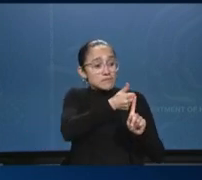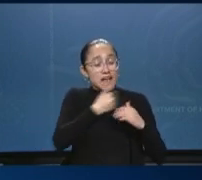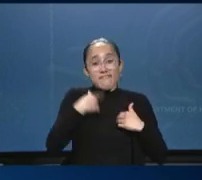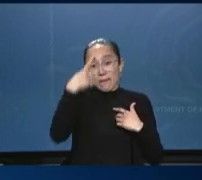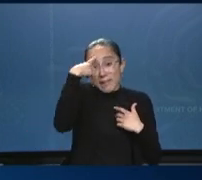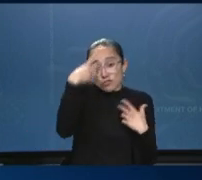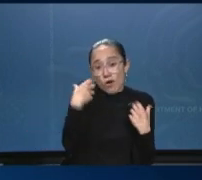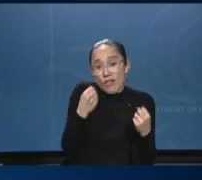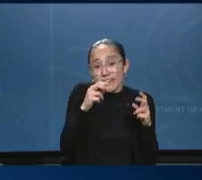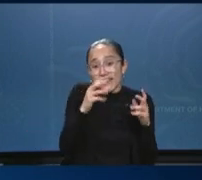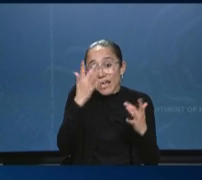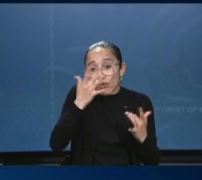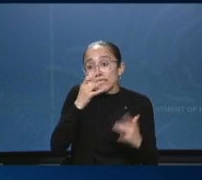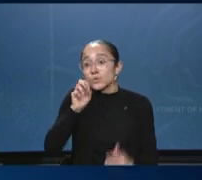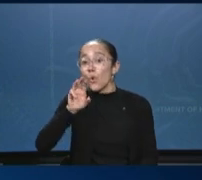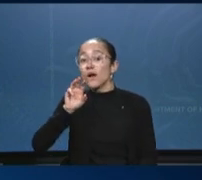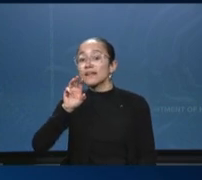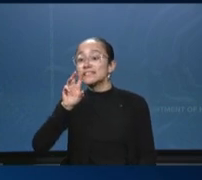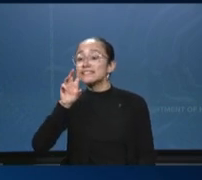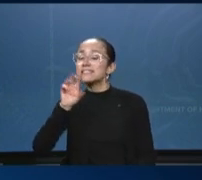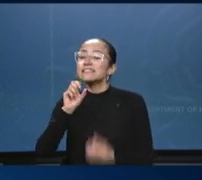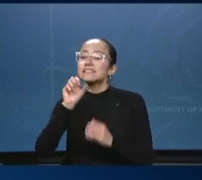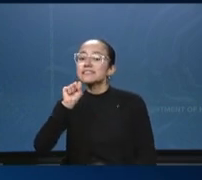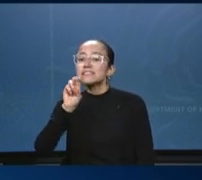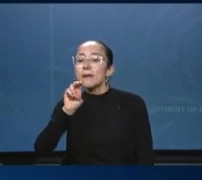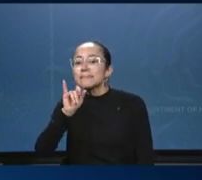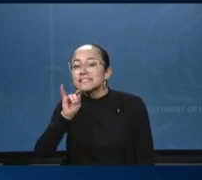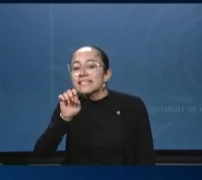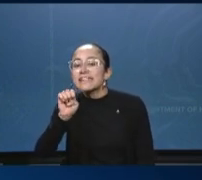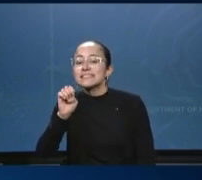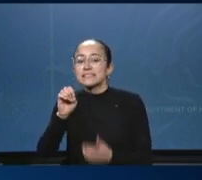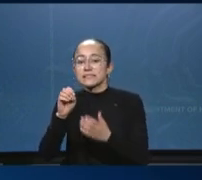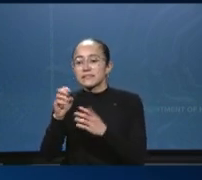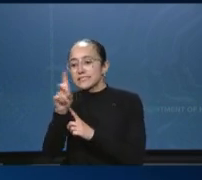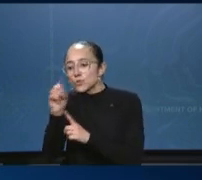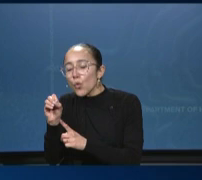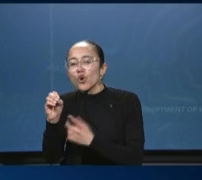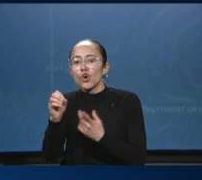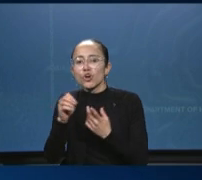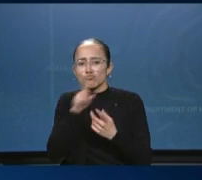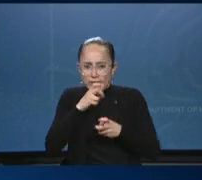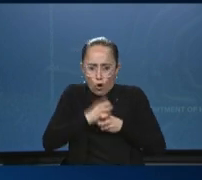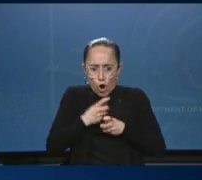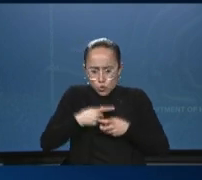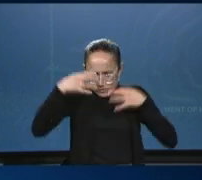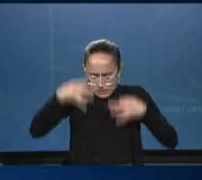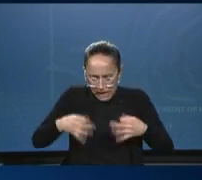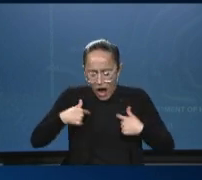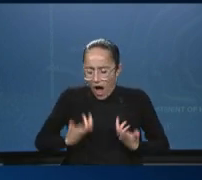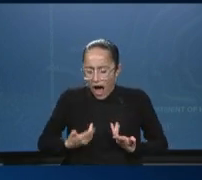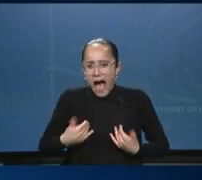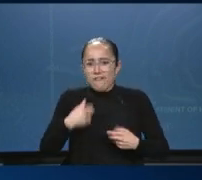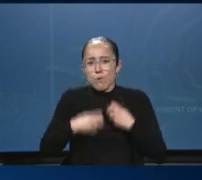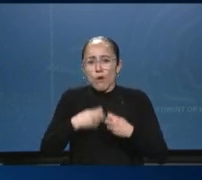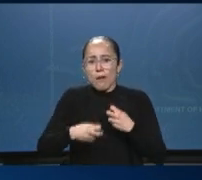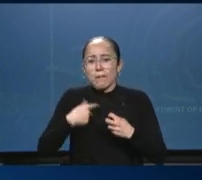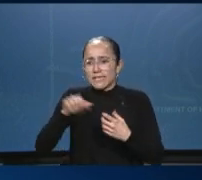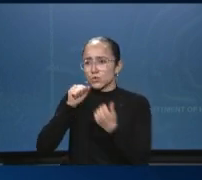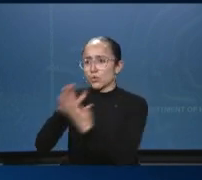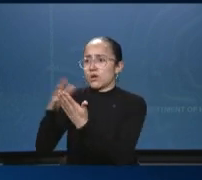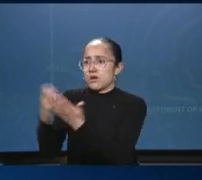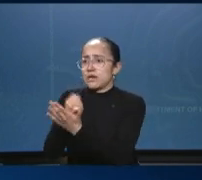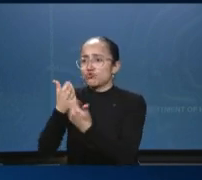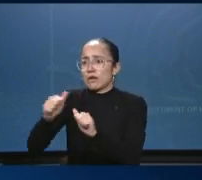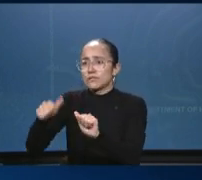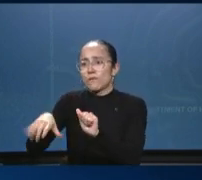substance use disorders, to reach out and say that they have a problem and to seek treatment for it, the ACA helped people do that because they didn't have to worry anymore